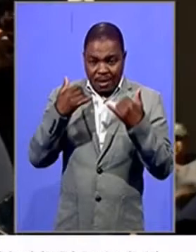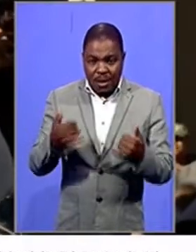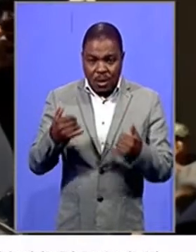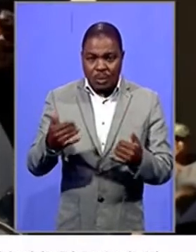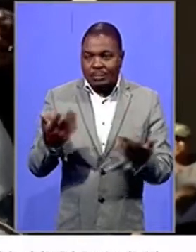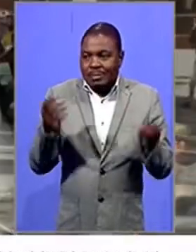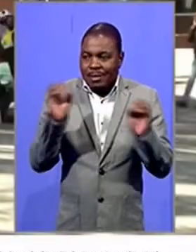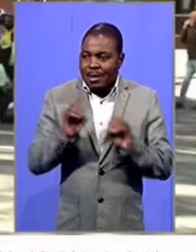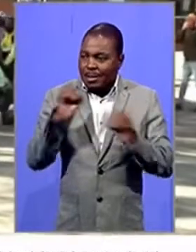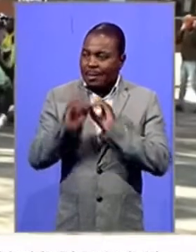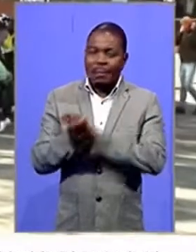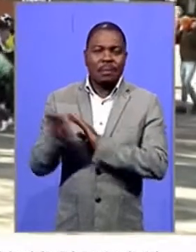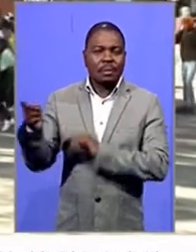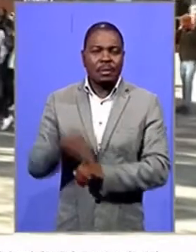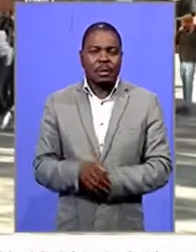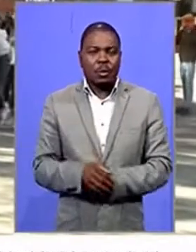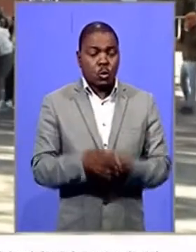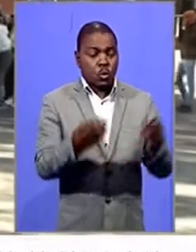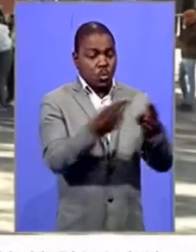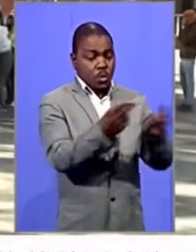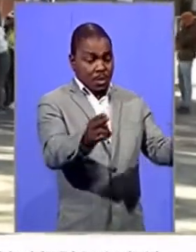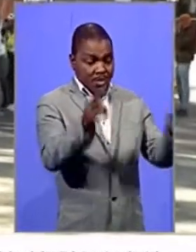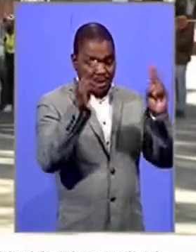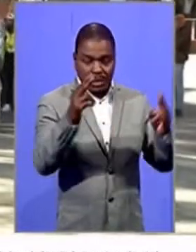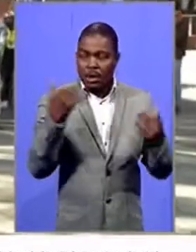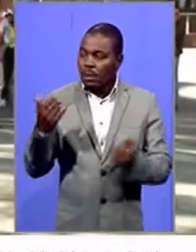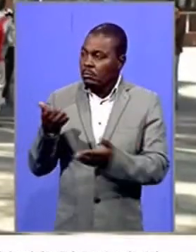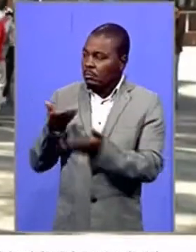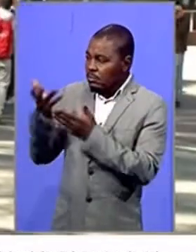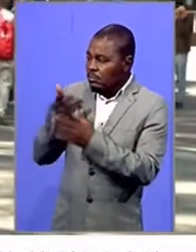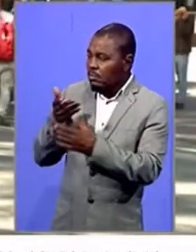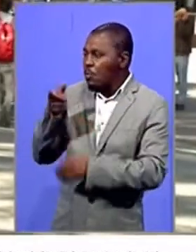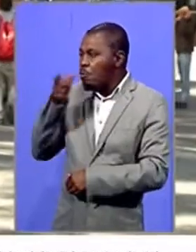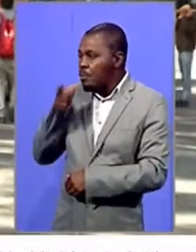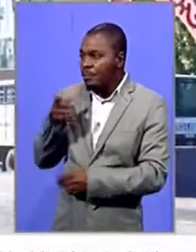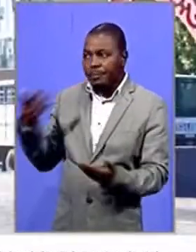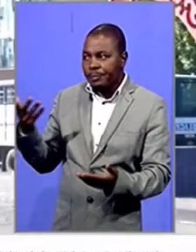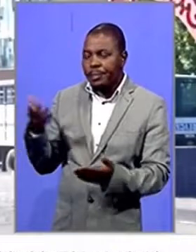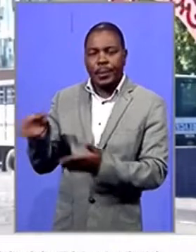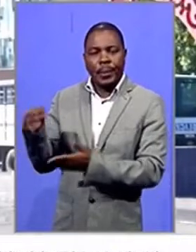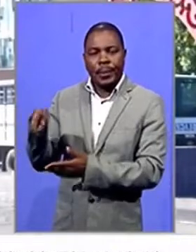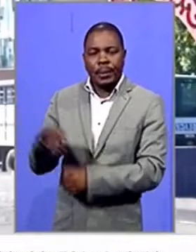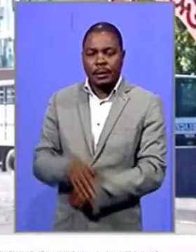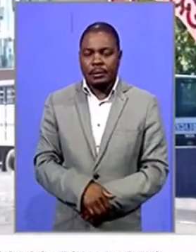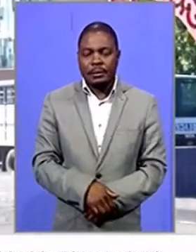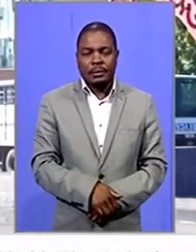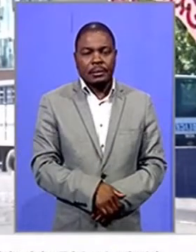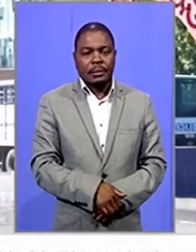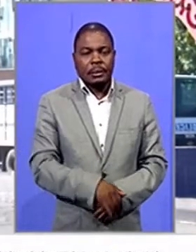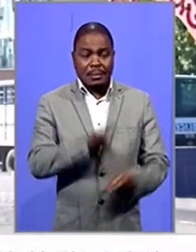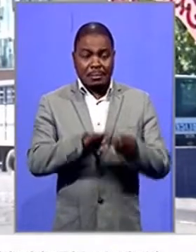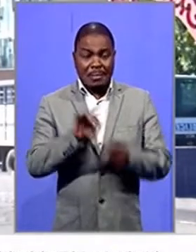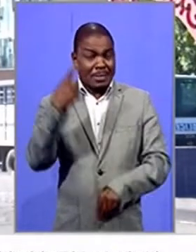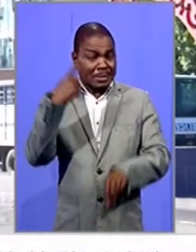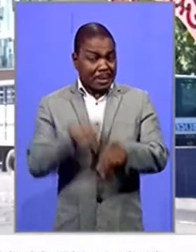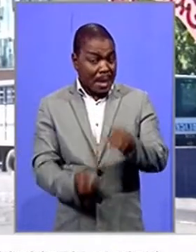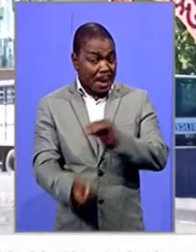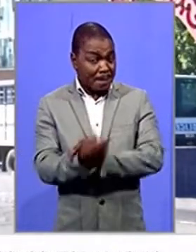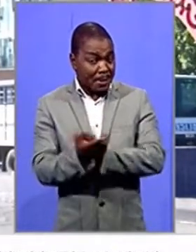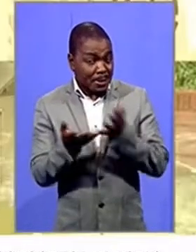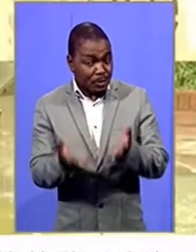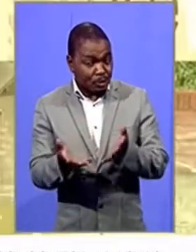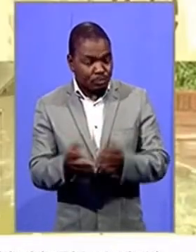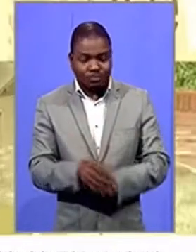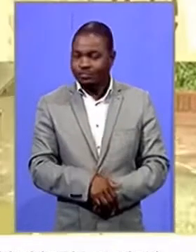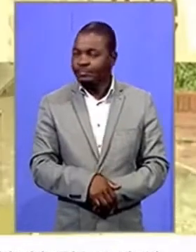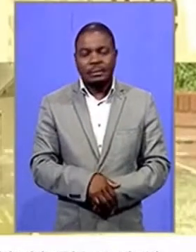le tswang ho yena. University ha ya ba teng ho ntsha maikutlo e tla be e sekgetlo la pele university ena